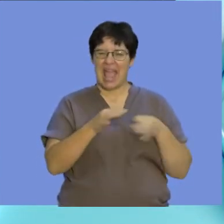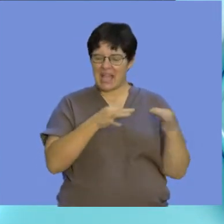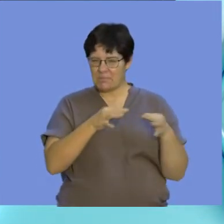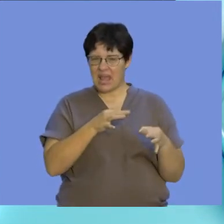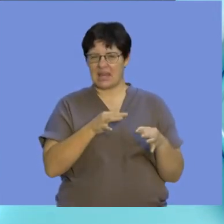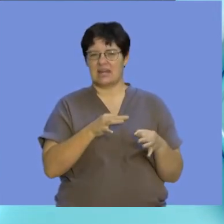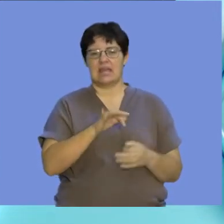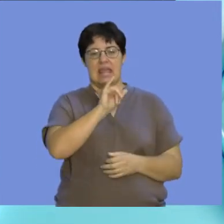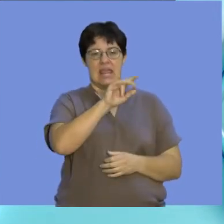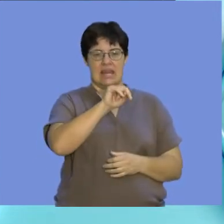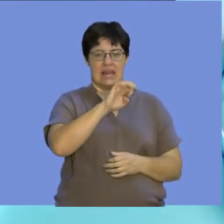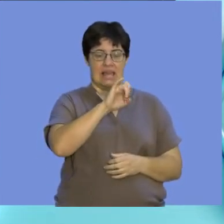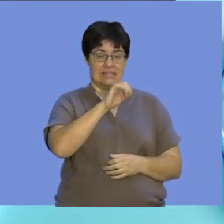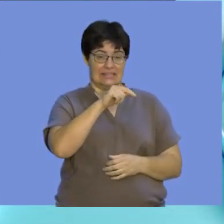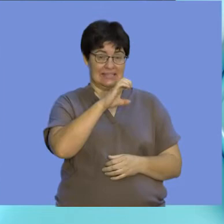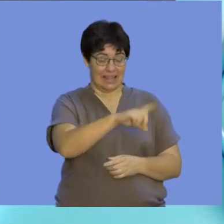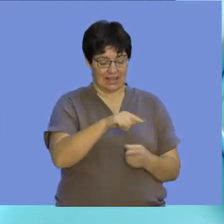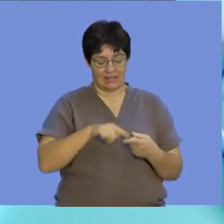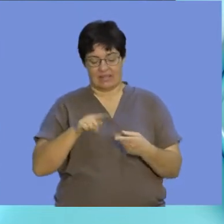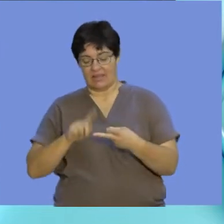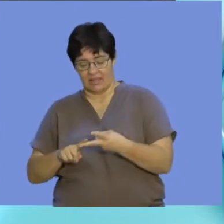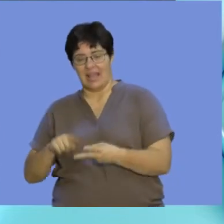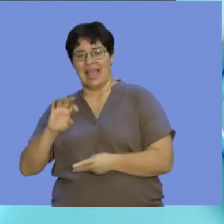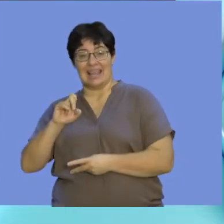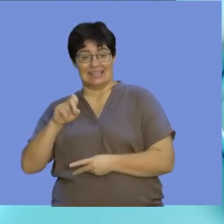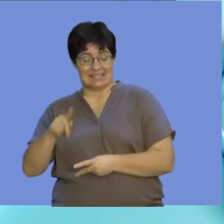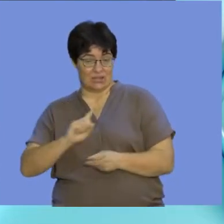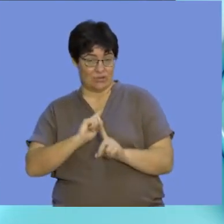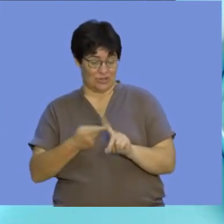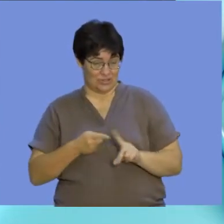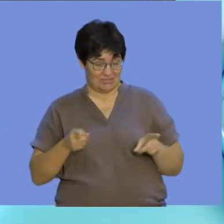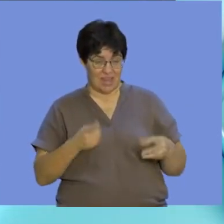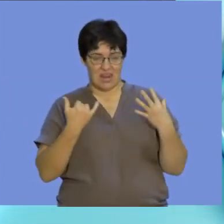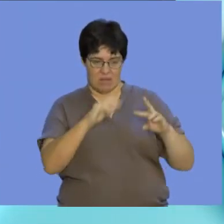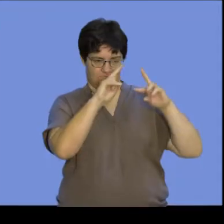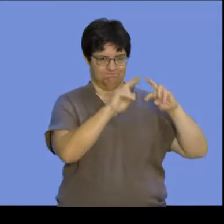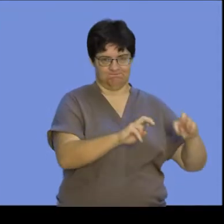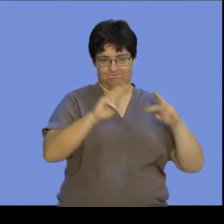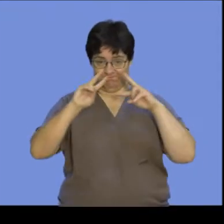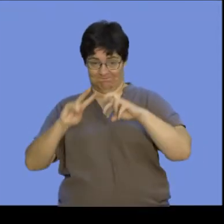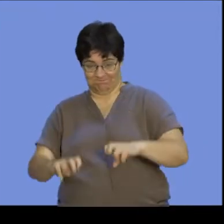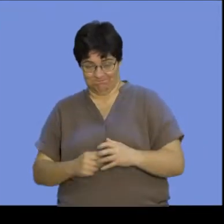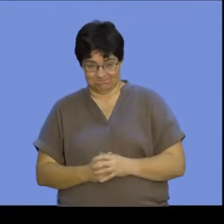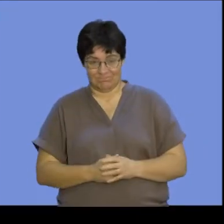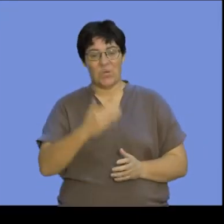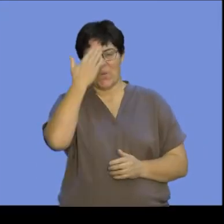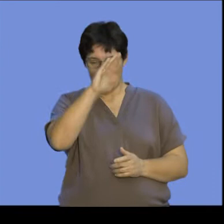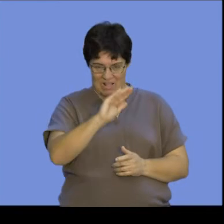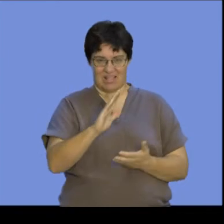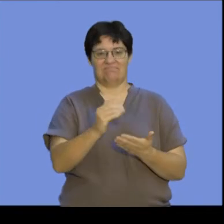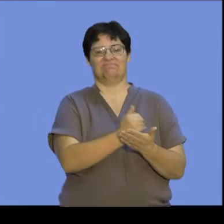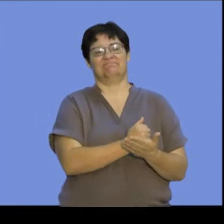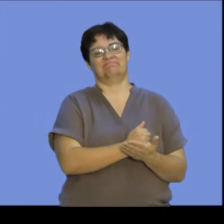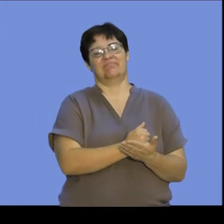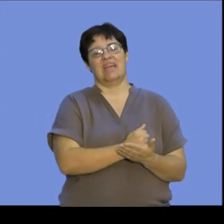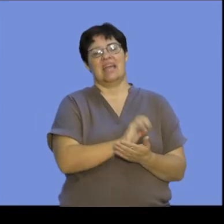collisions and inelastic collisions before the break. Now let's investigate some of them, okay? So we know we're busy with conservation of